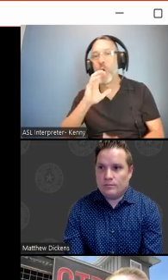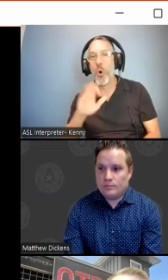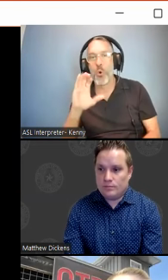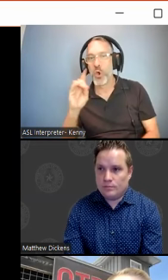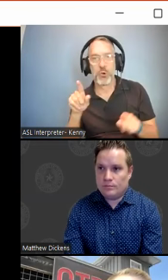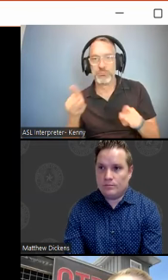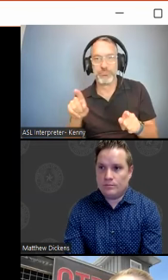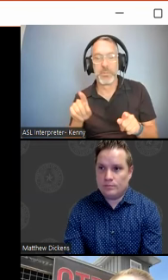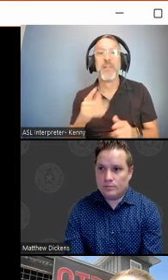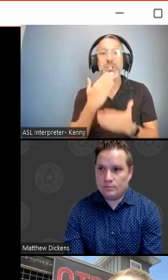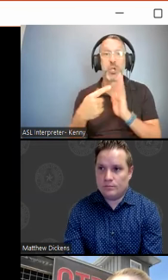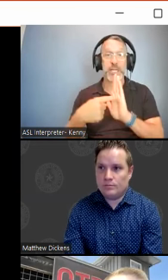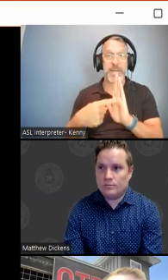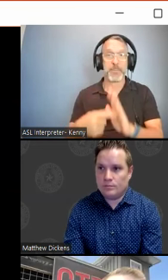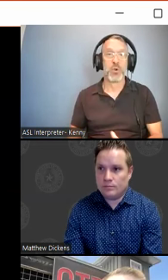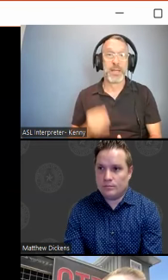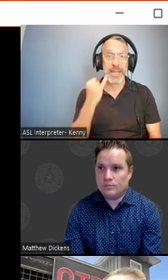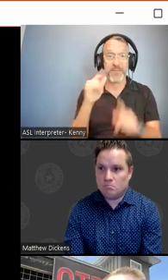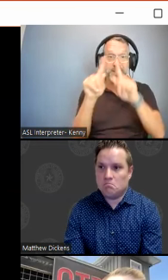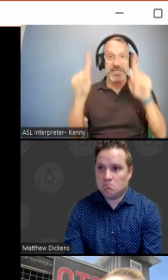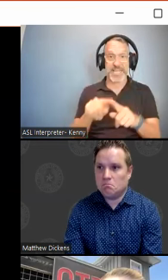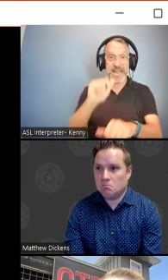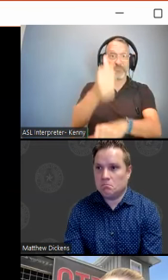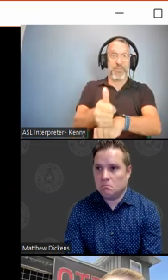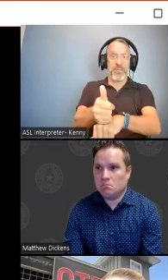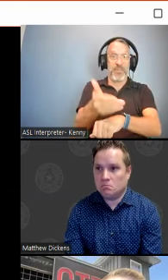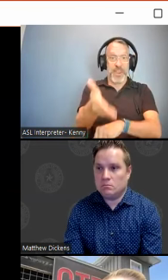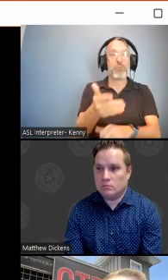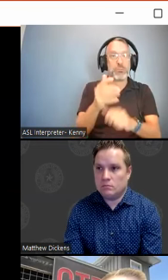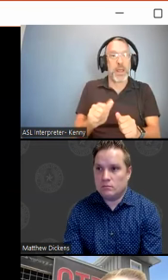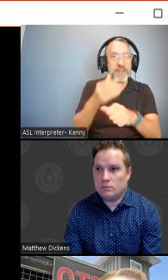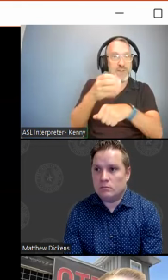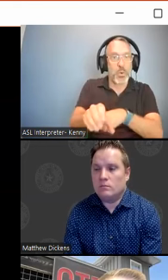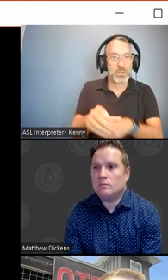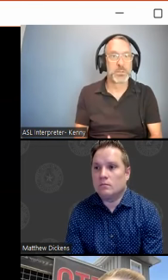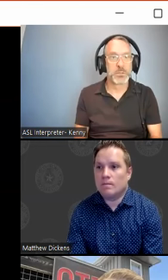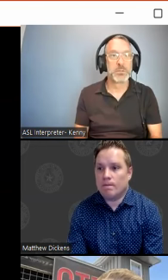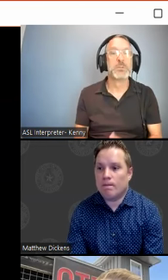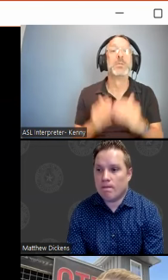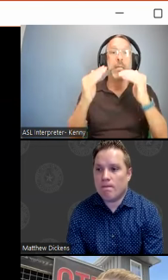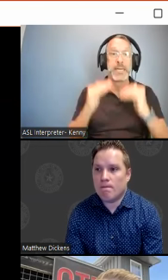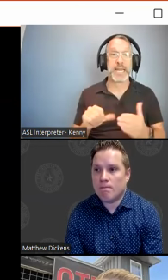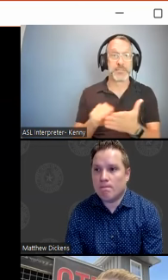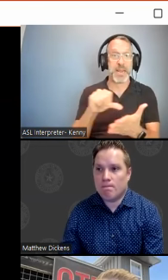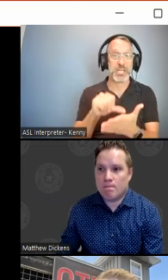So that's one good example. If the sign is there, then it's enforceable. Now, if you go to the next page,